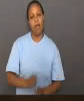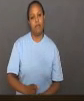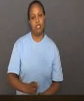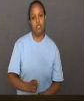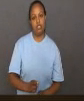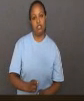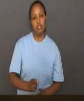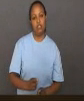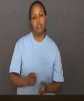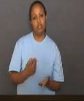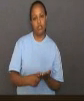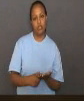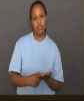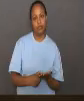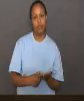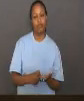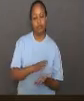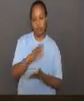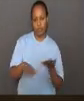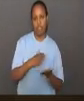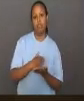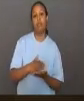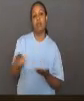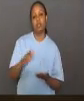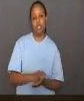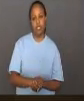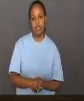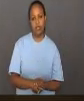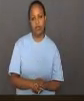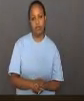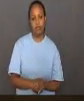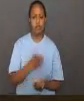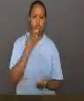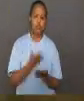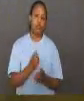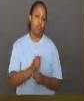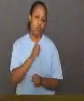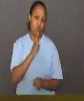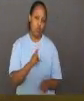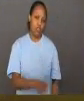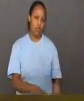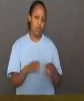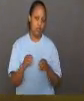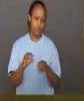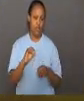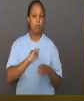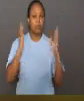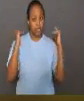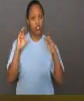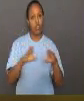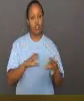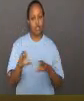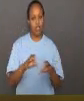and respectably rather than resorting to violence. Good work,